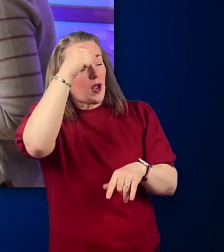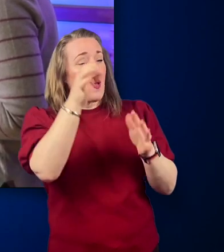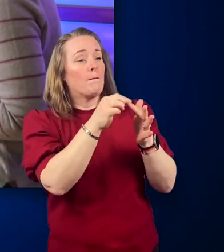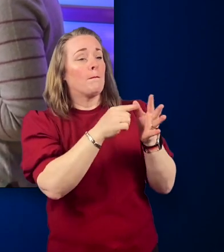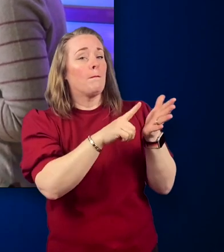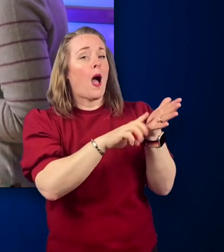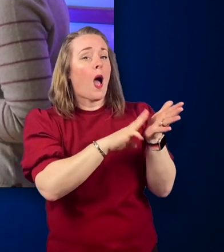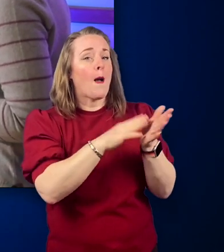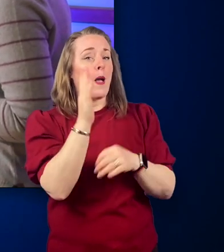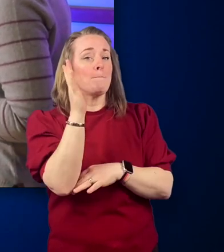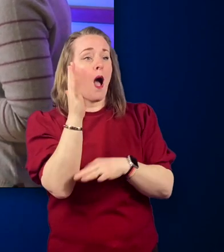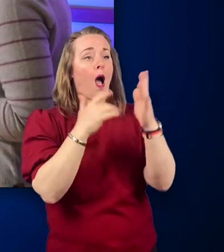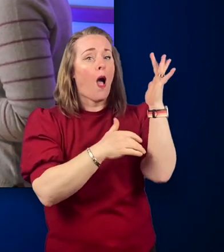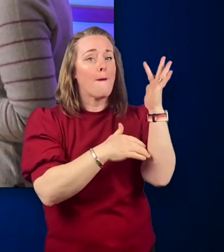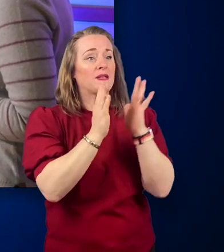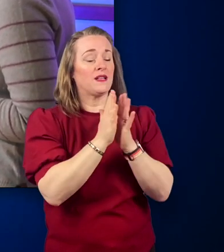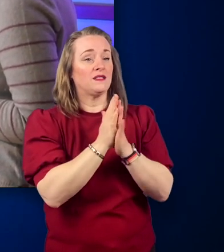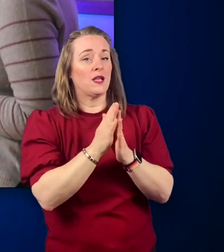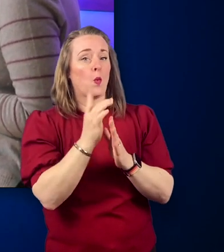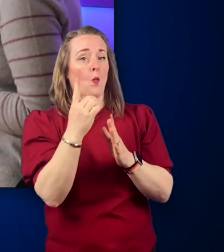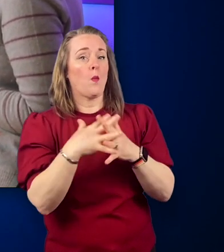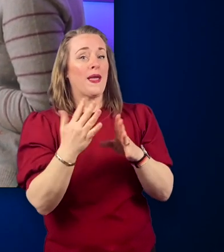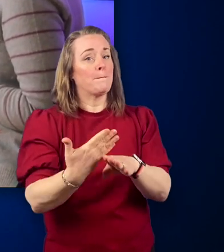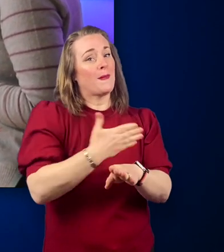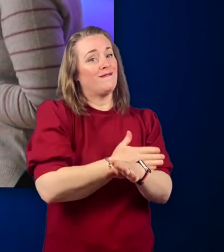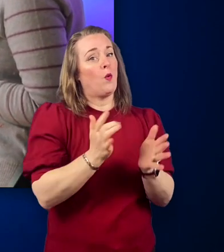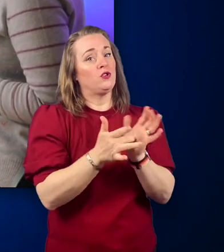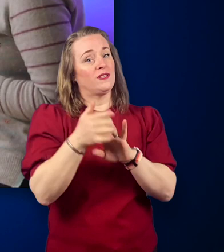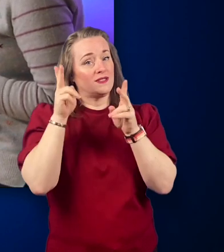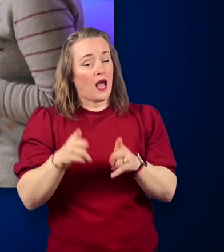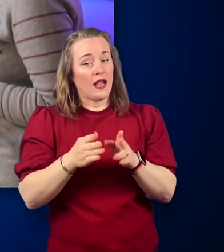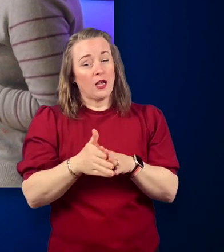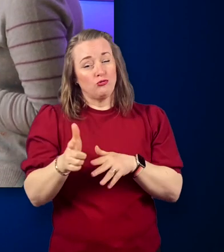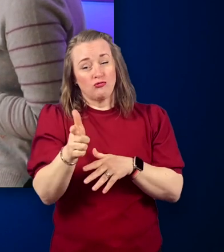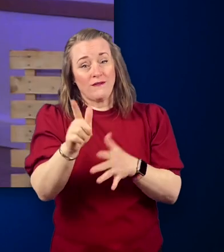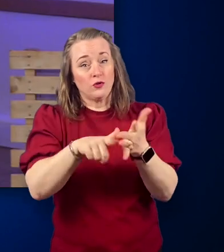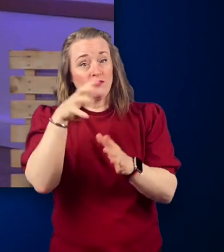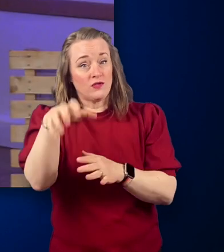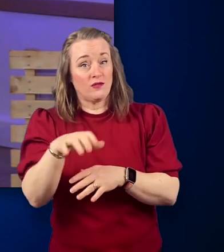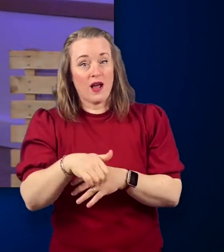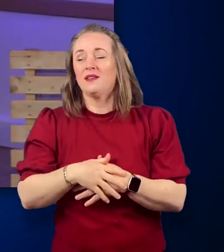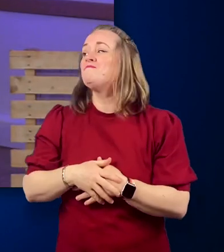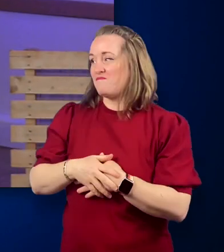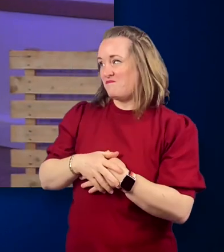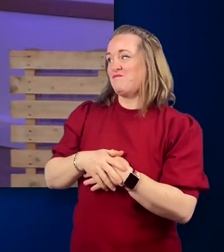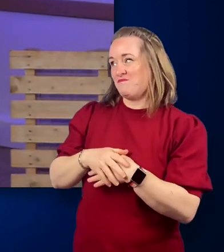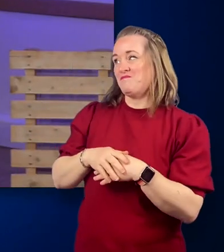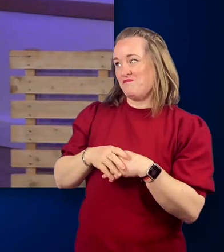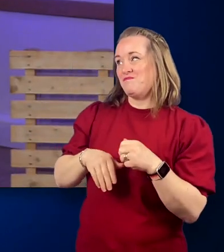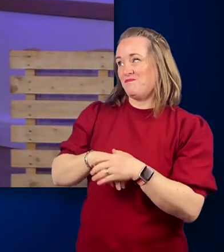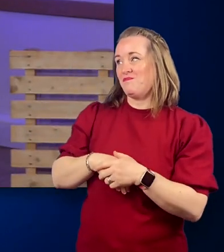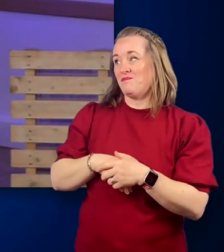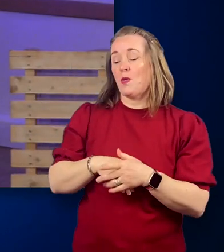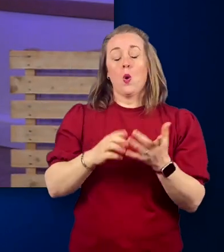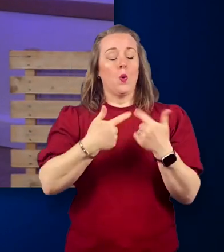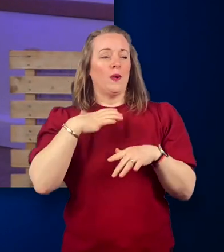a week before Jesus died when he went into Jerusalem, Karen? We do, yeah. We're going to have to look a little bit at that